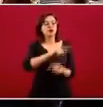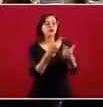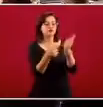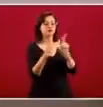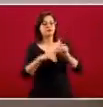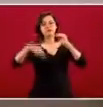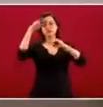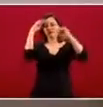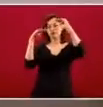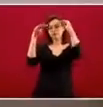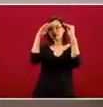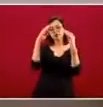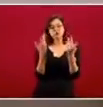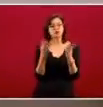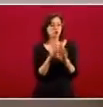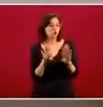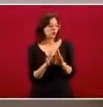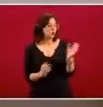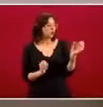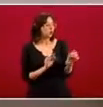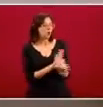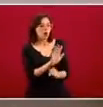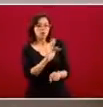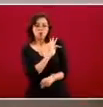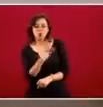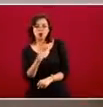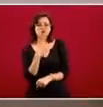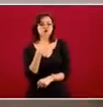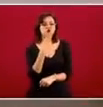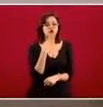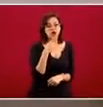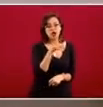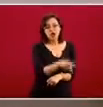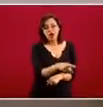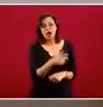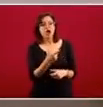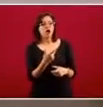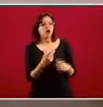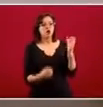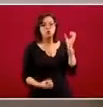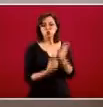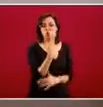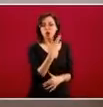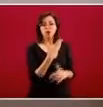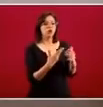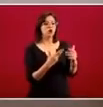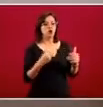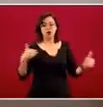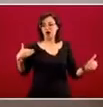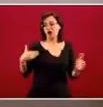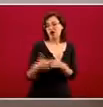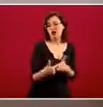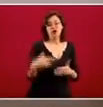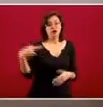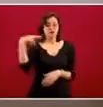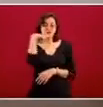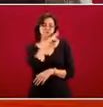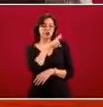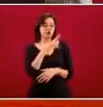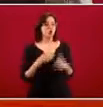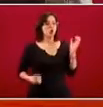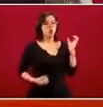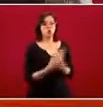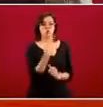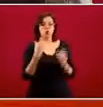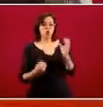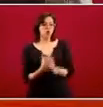And the purpose is to have this highly specialized group to analyze these possibilities and know